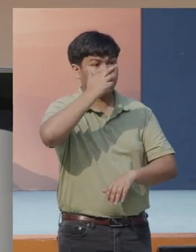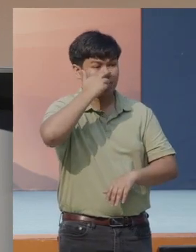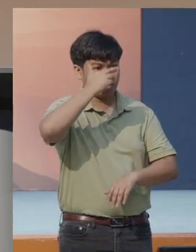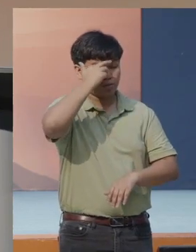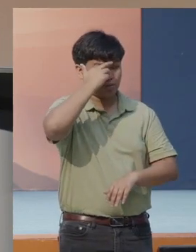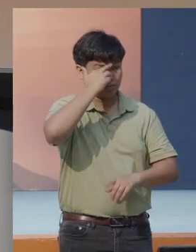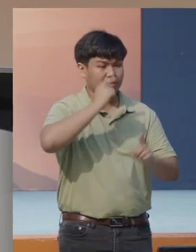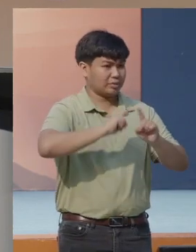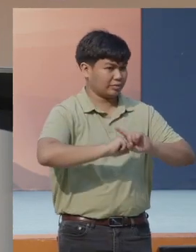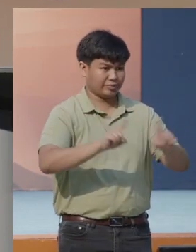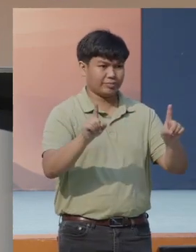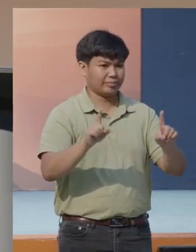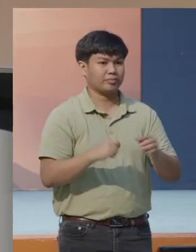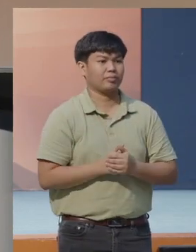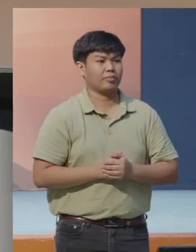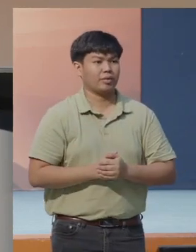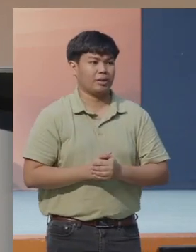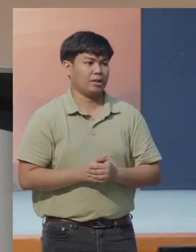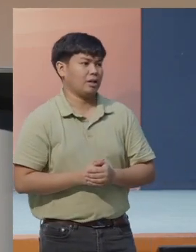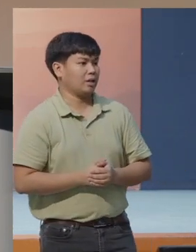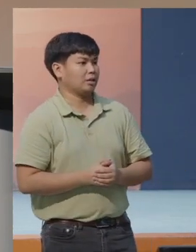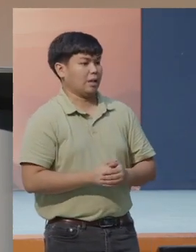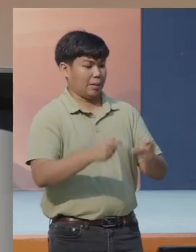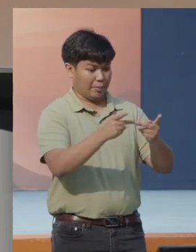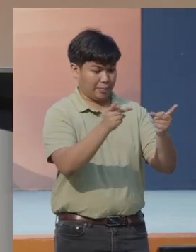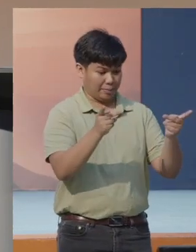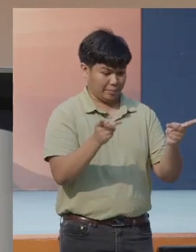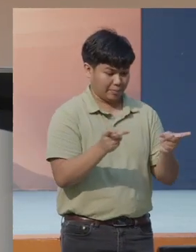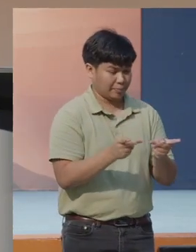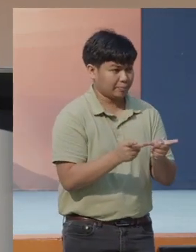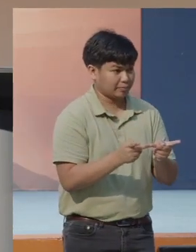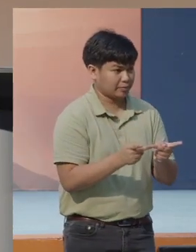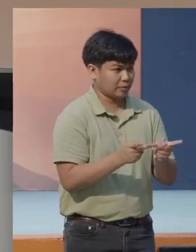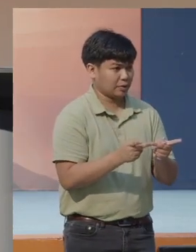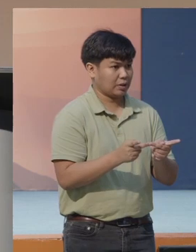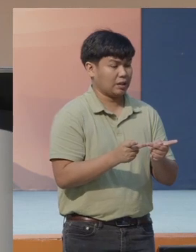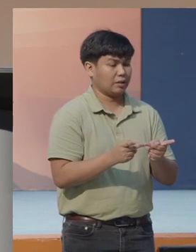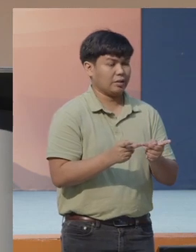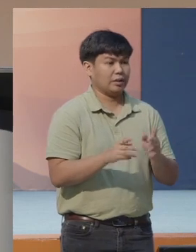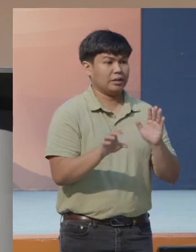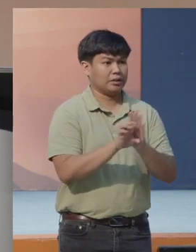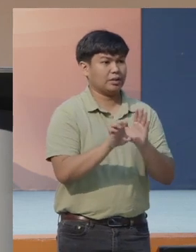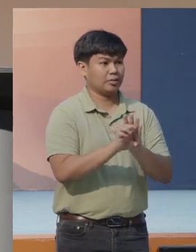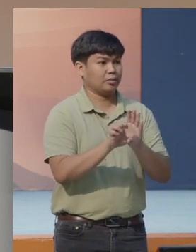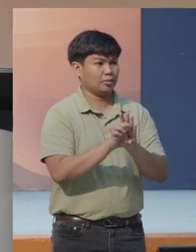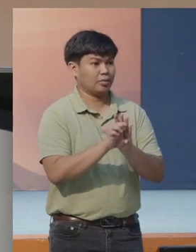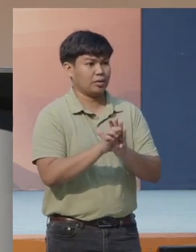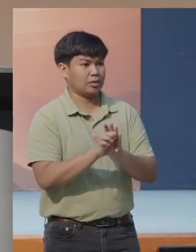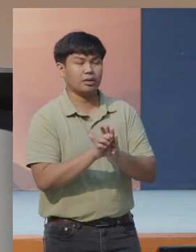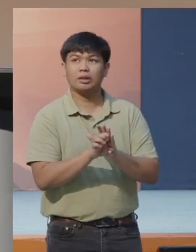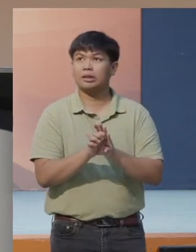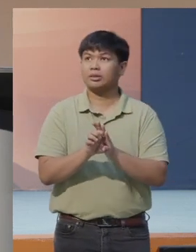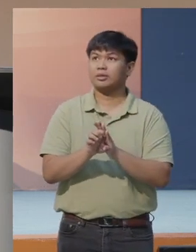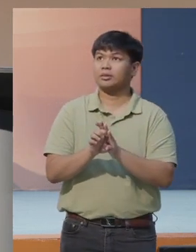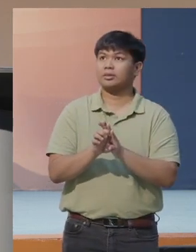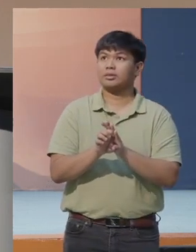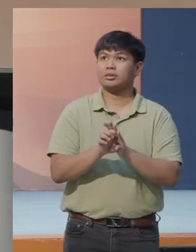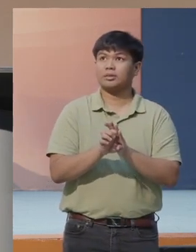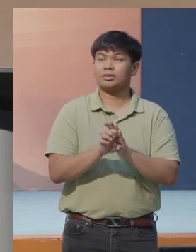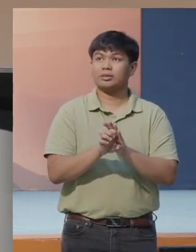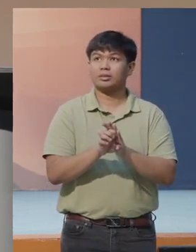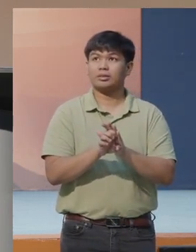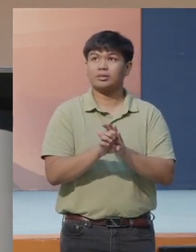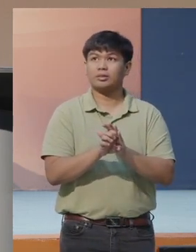known as asyla. These are places offered to criminals regardless of whether they are guilty or